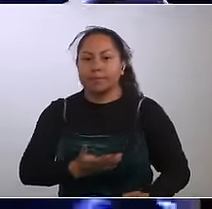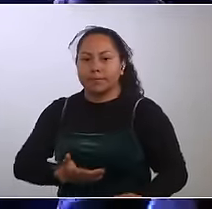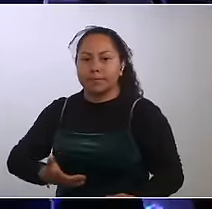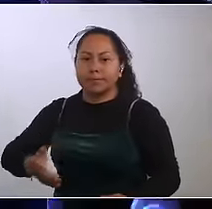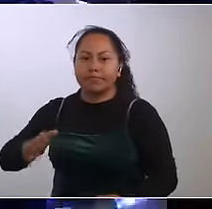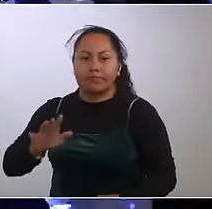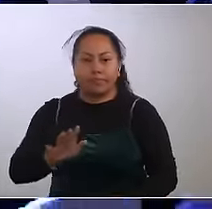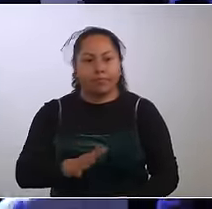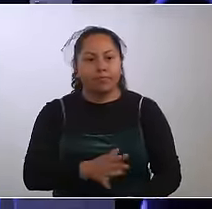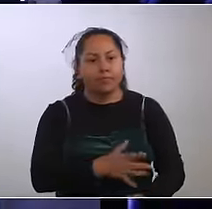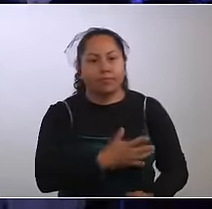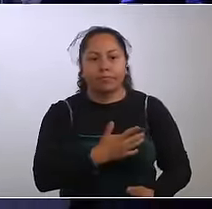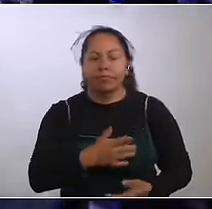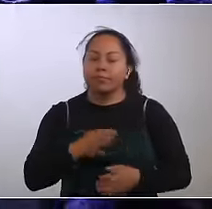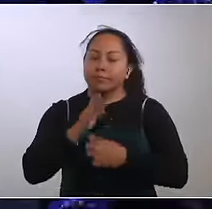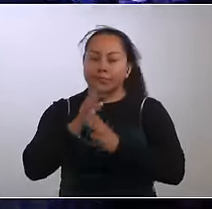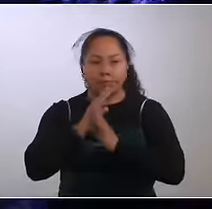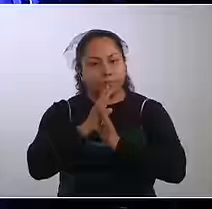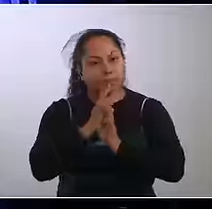con autoridad.